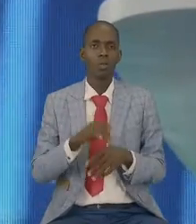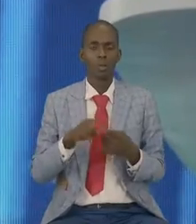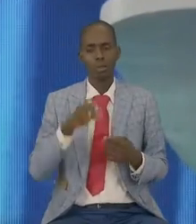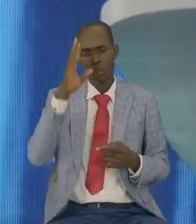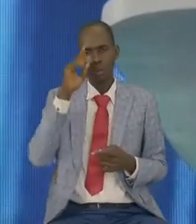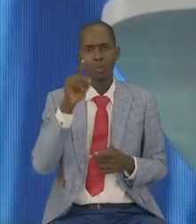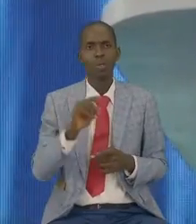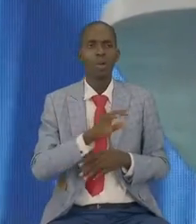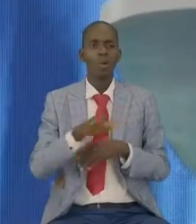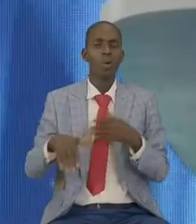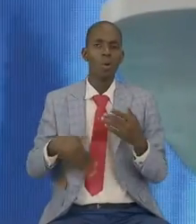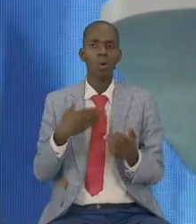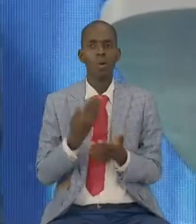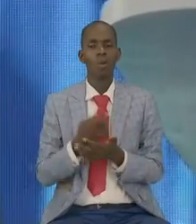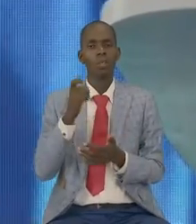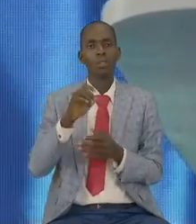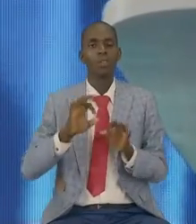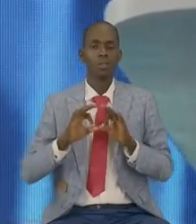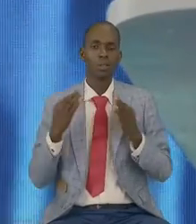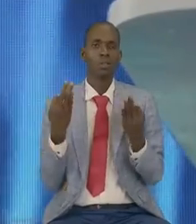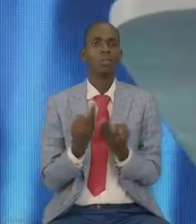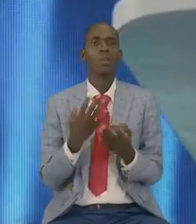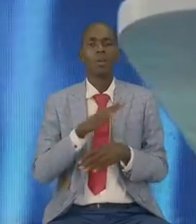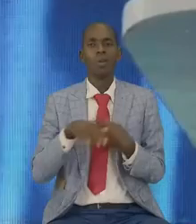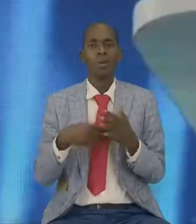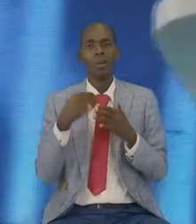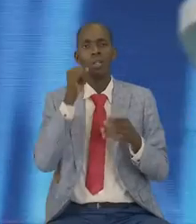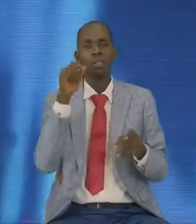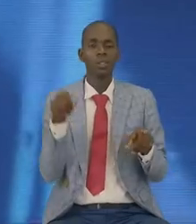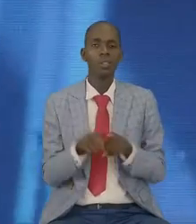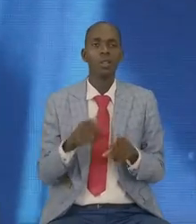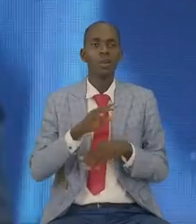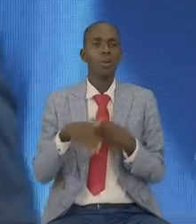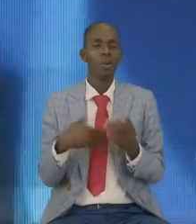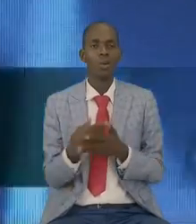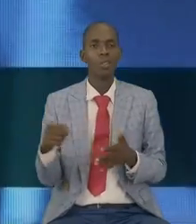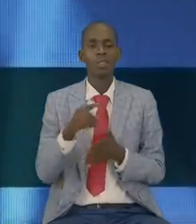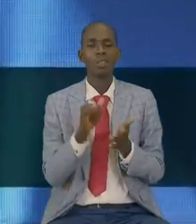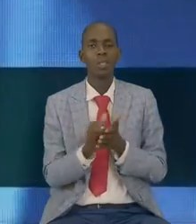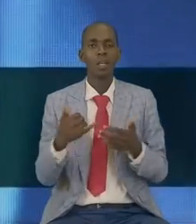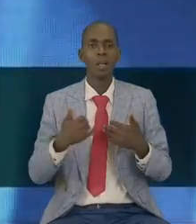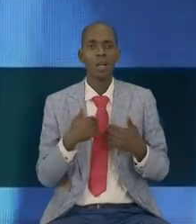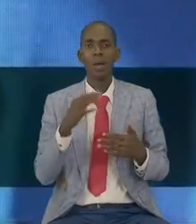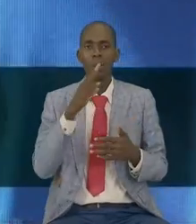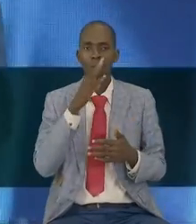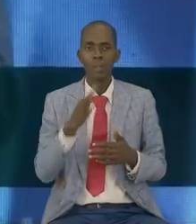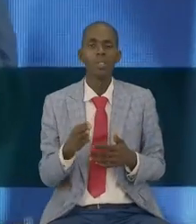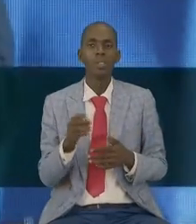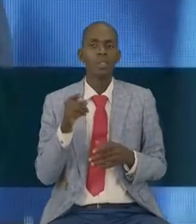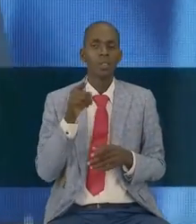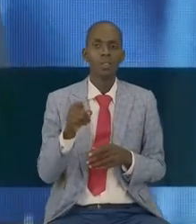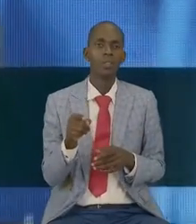unto him all his brethren and all his sisters and all they that had been